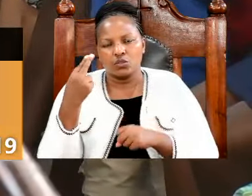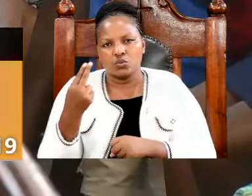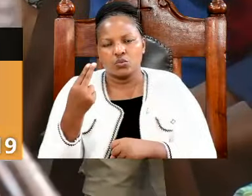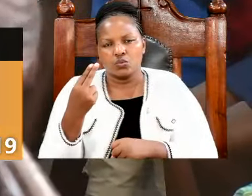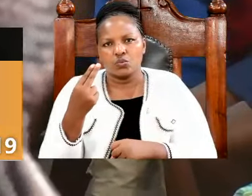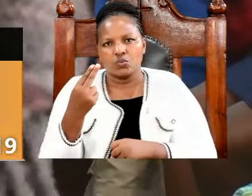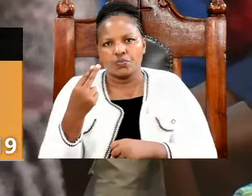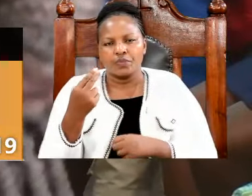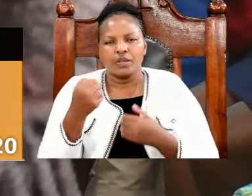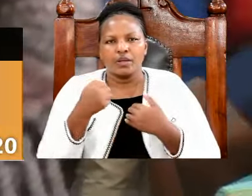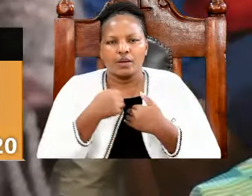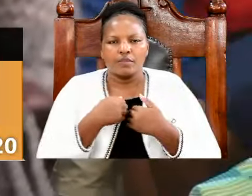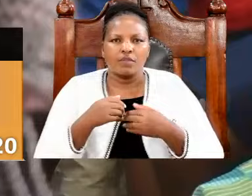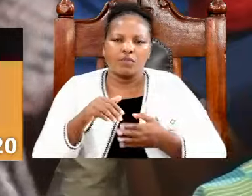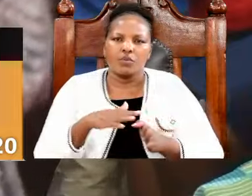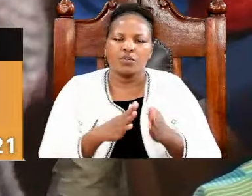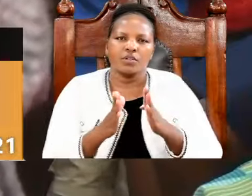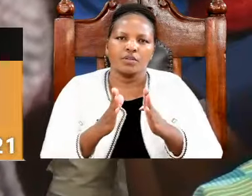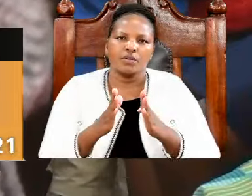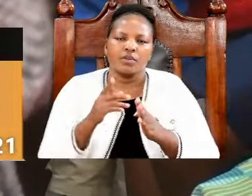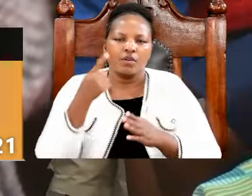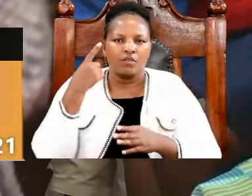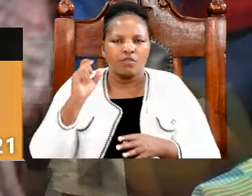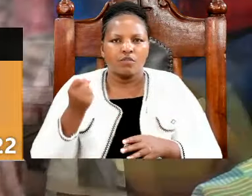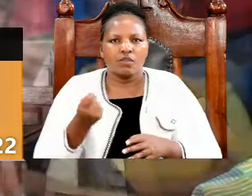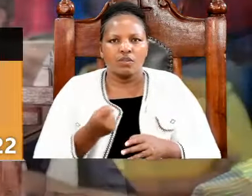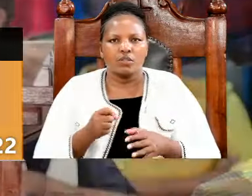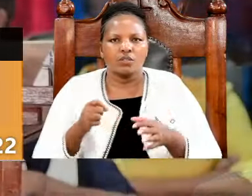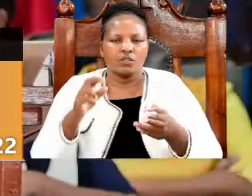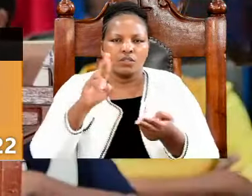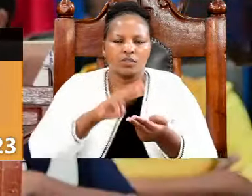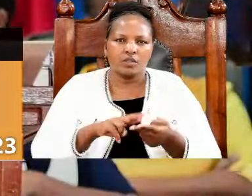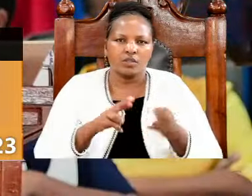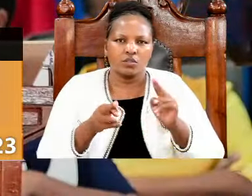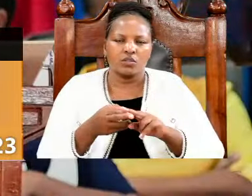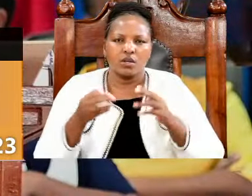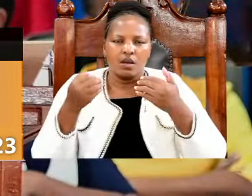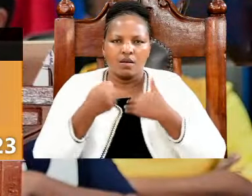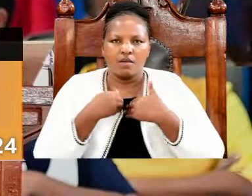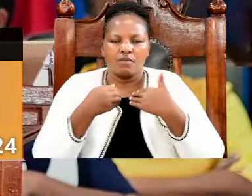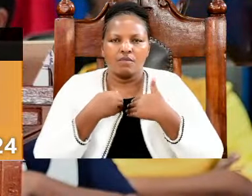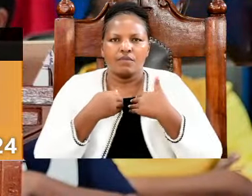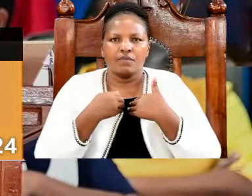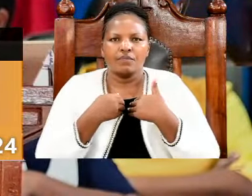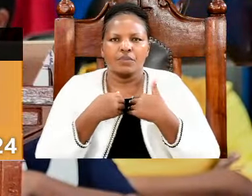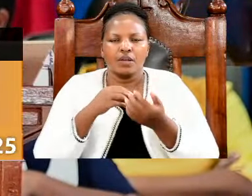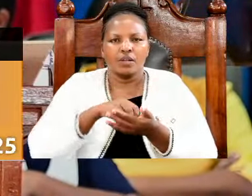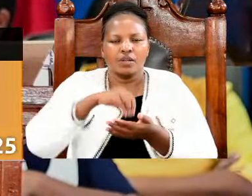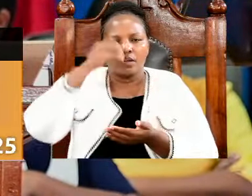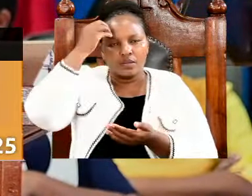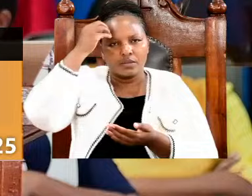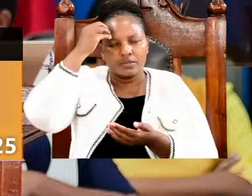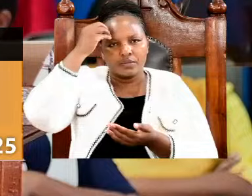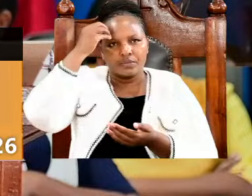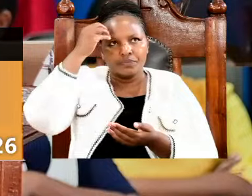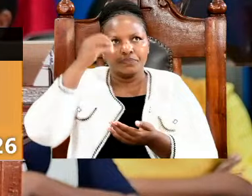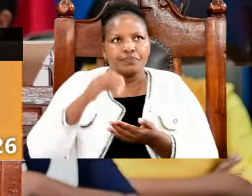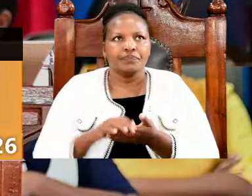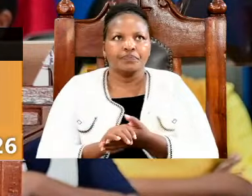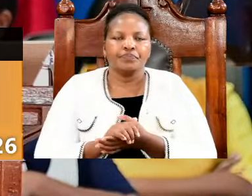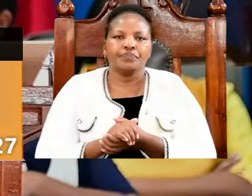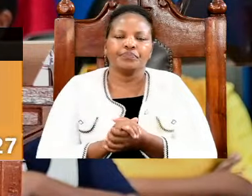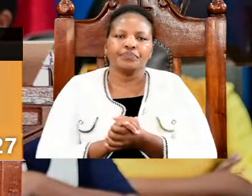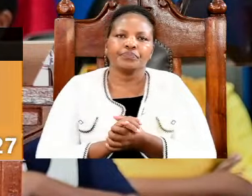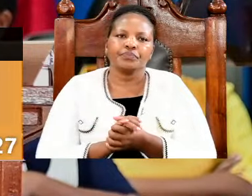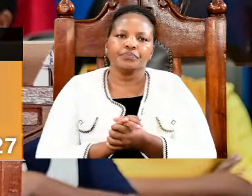a great opportunity for young women to bond, network among themselves, and learn about cultivating